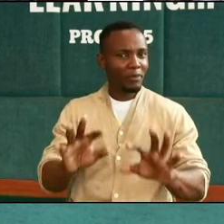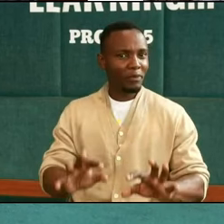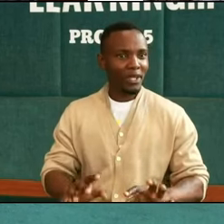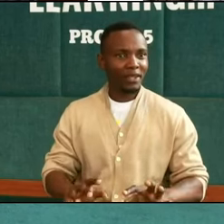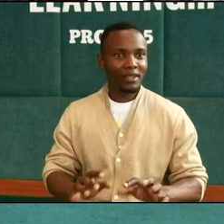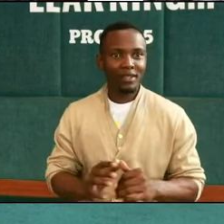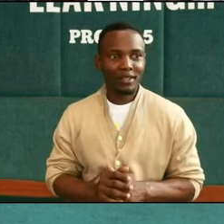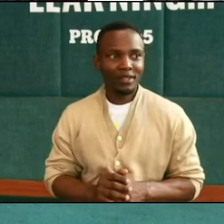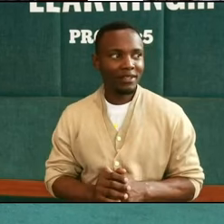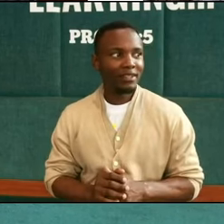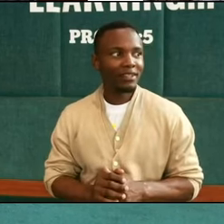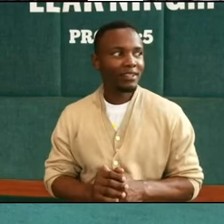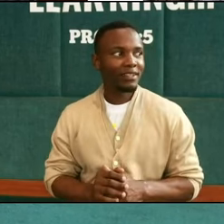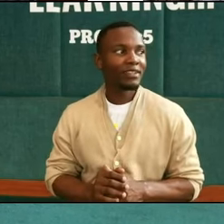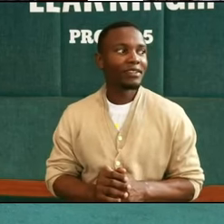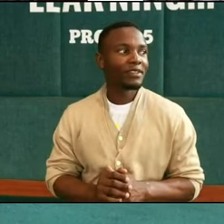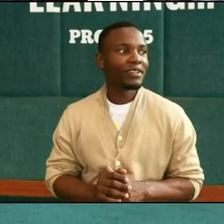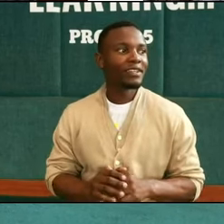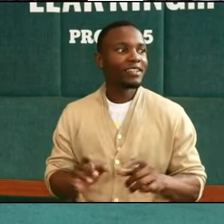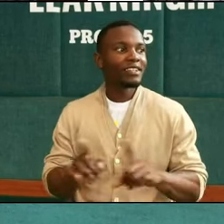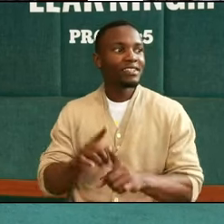of